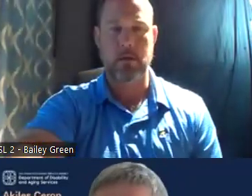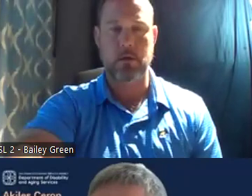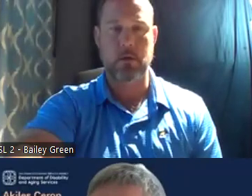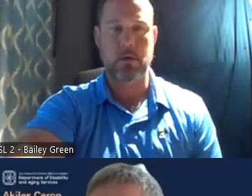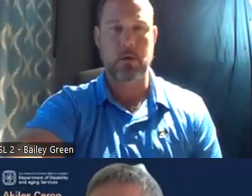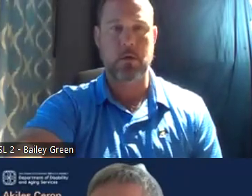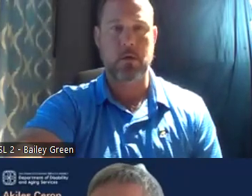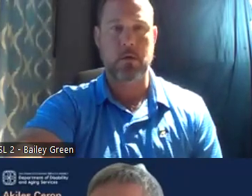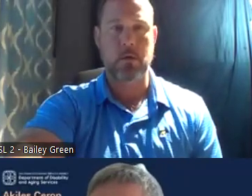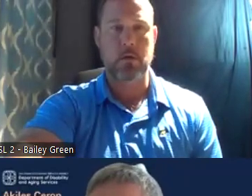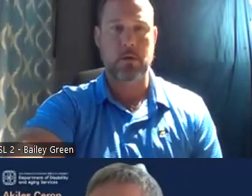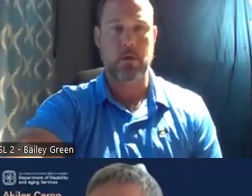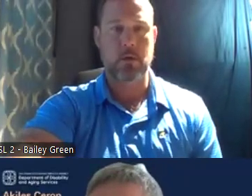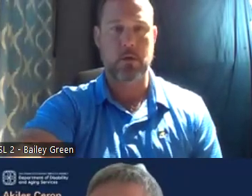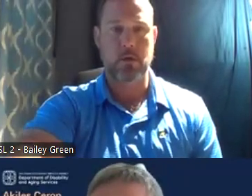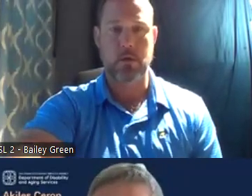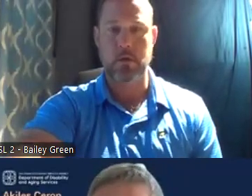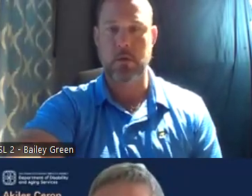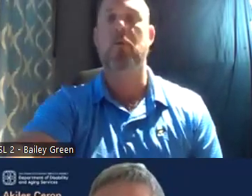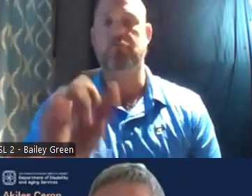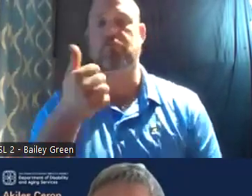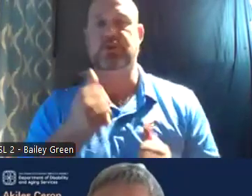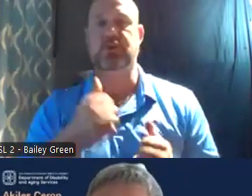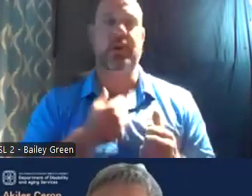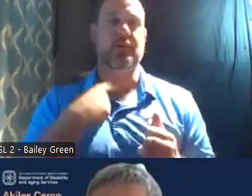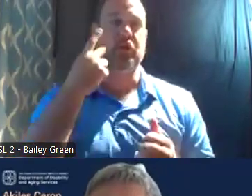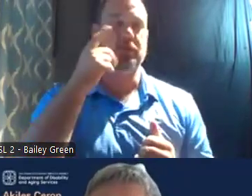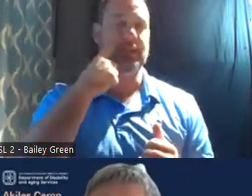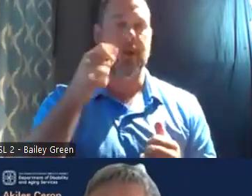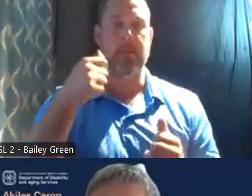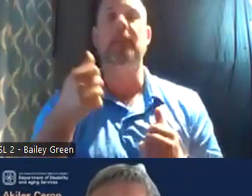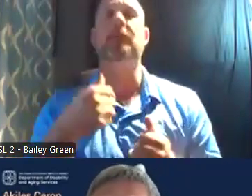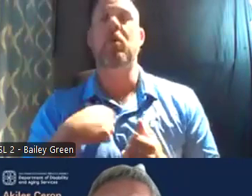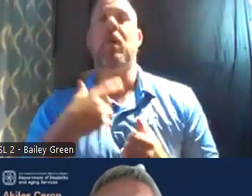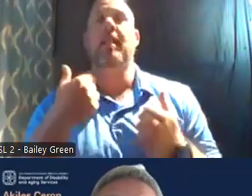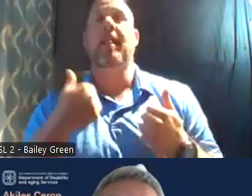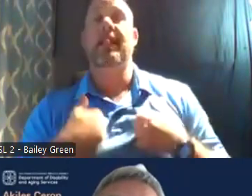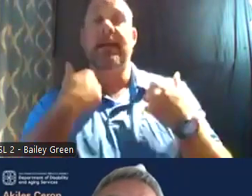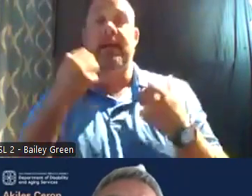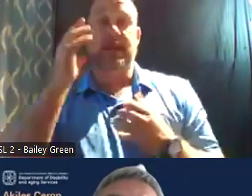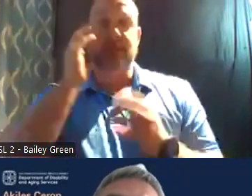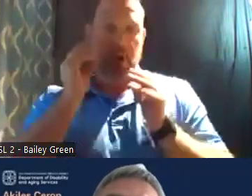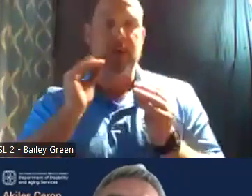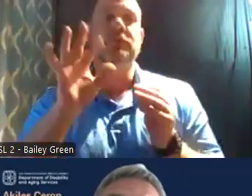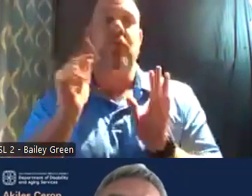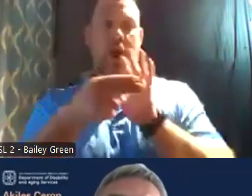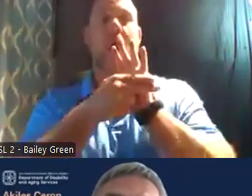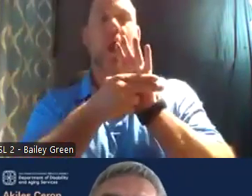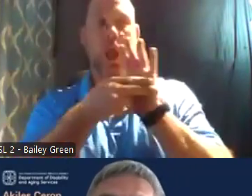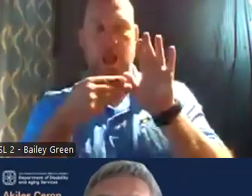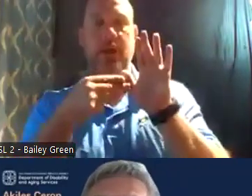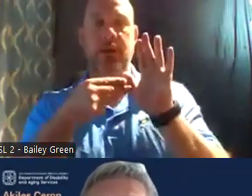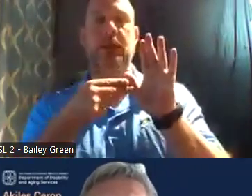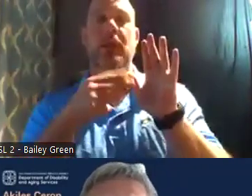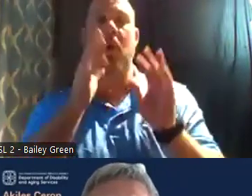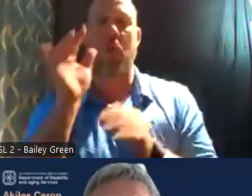CDA is specifically working on bringing in those voices of people with lived experience so that they're really highlighted. I